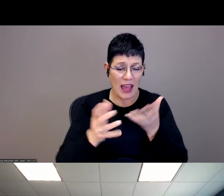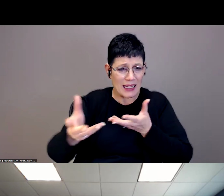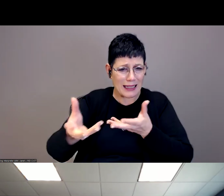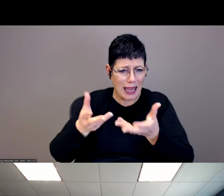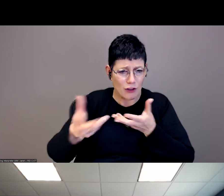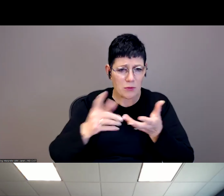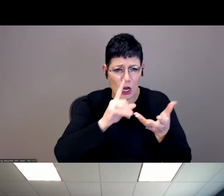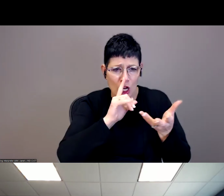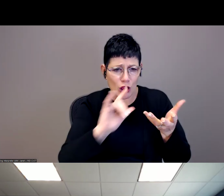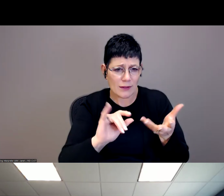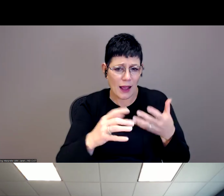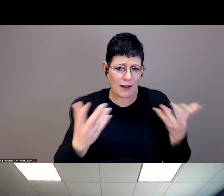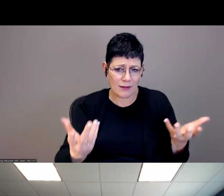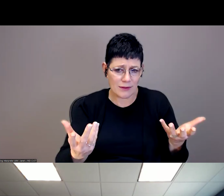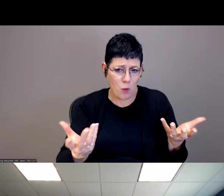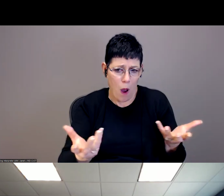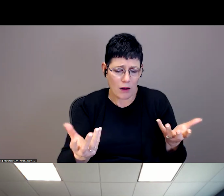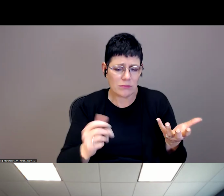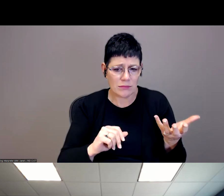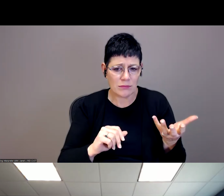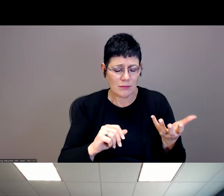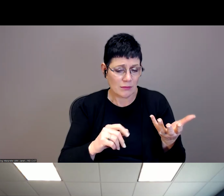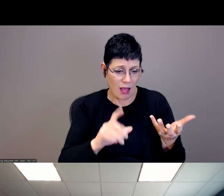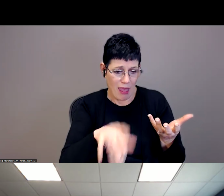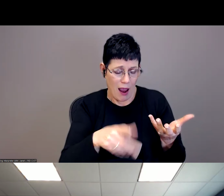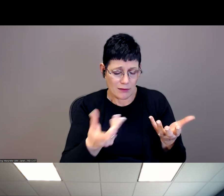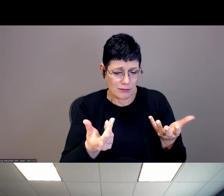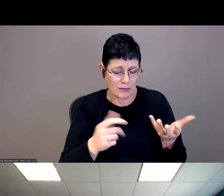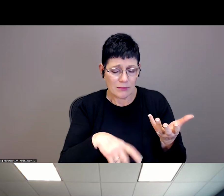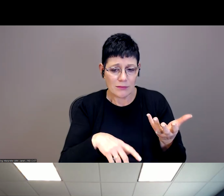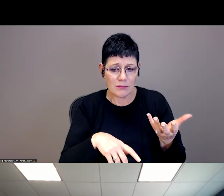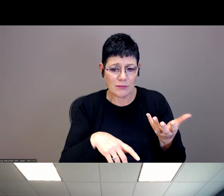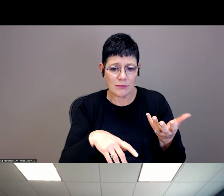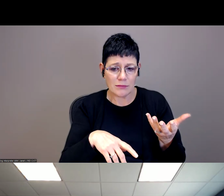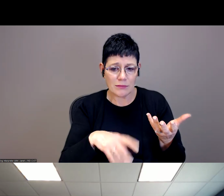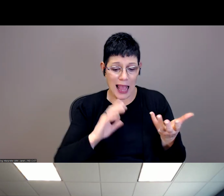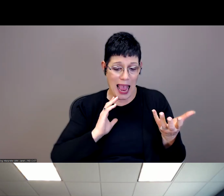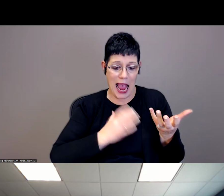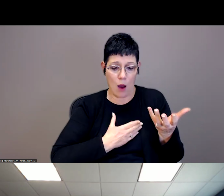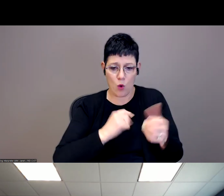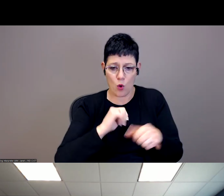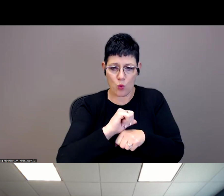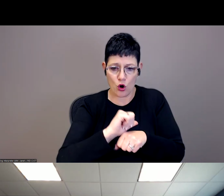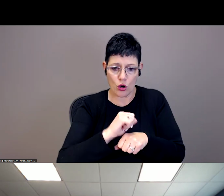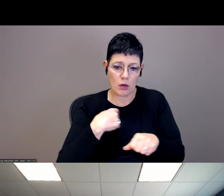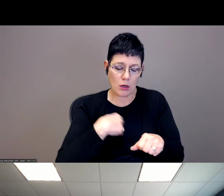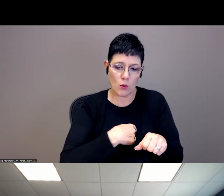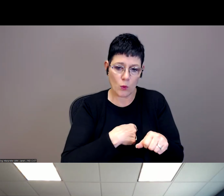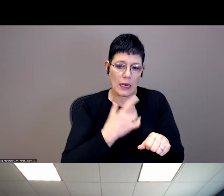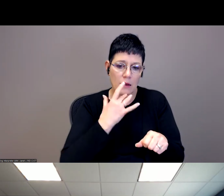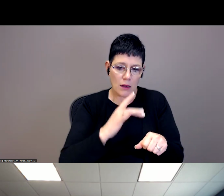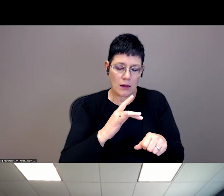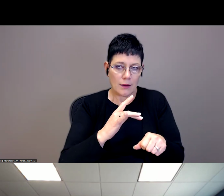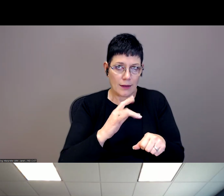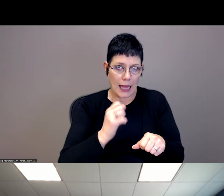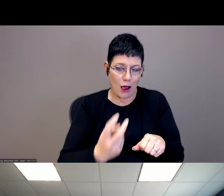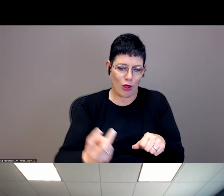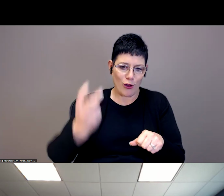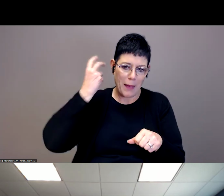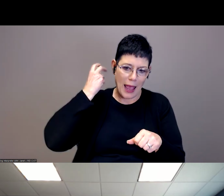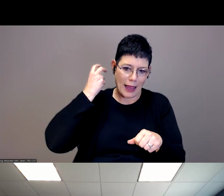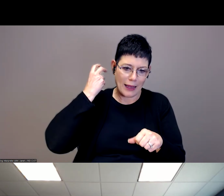right? This is, if so part of the work that we're doing, we have the fortune of hindsight of going